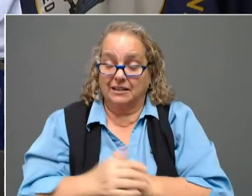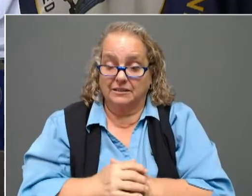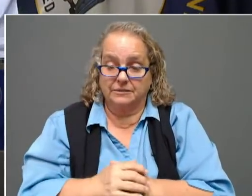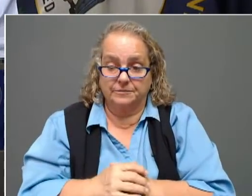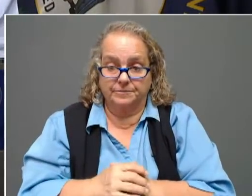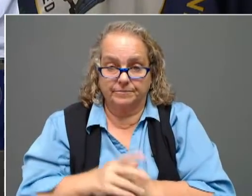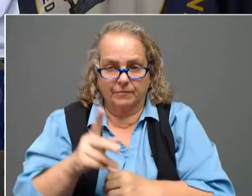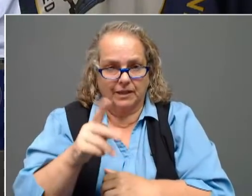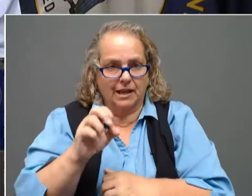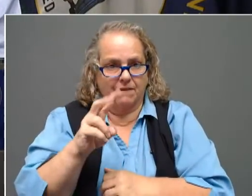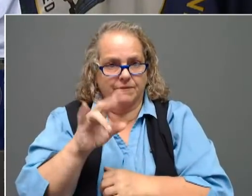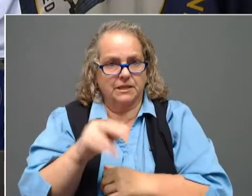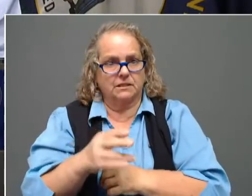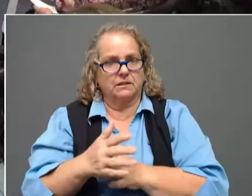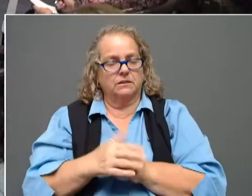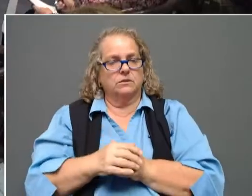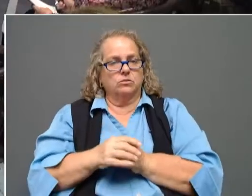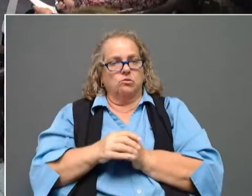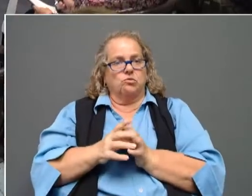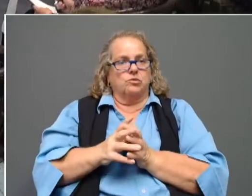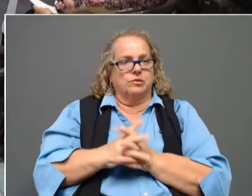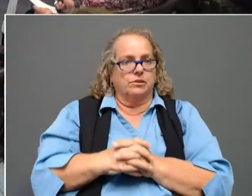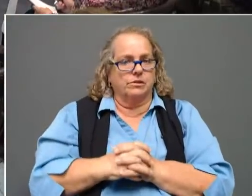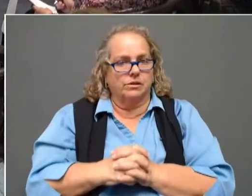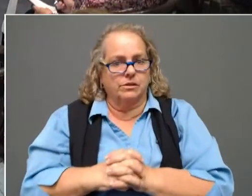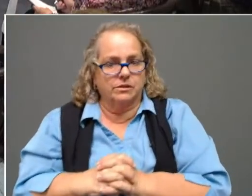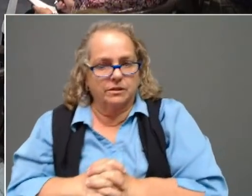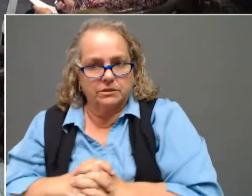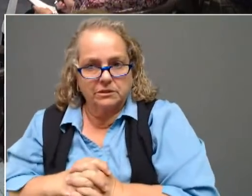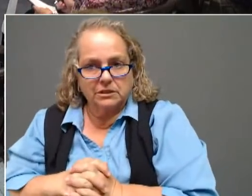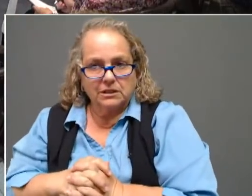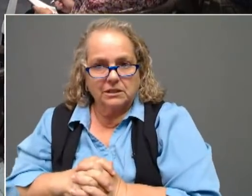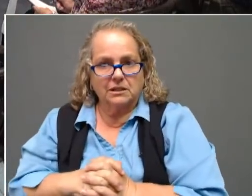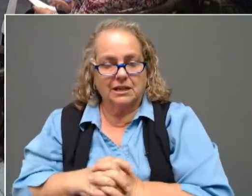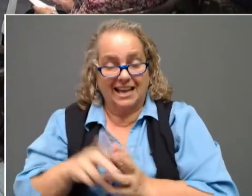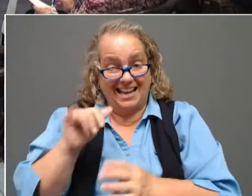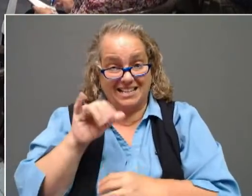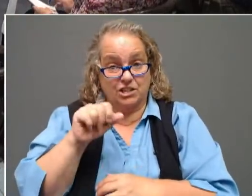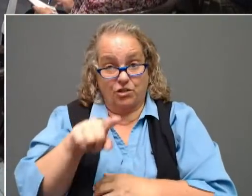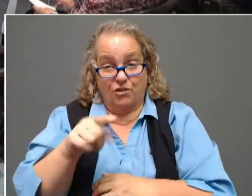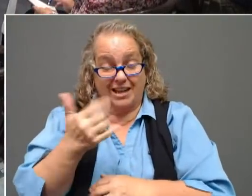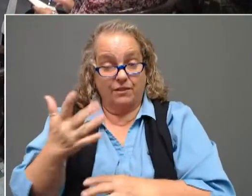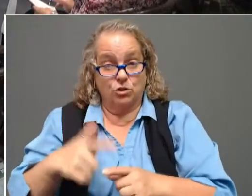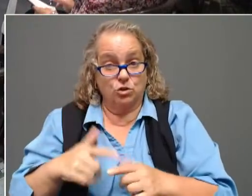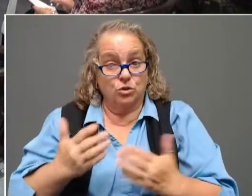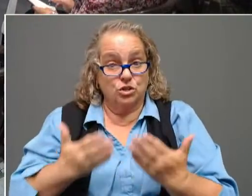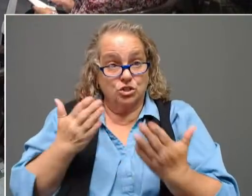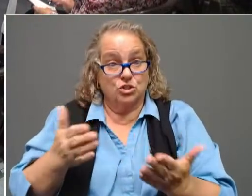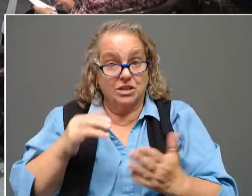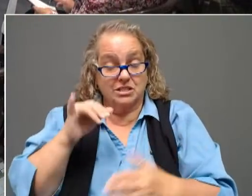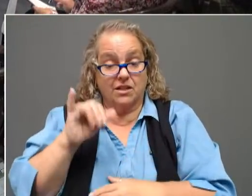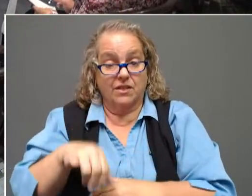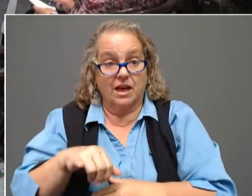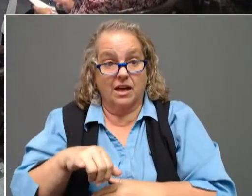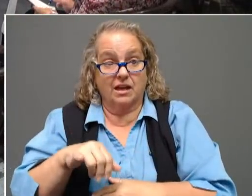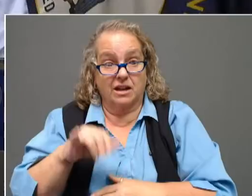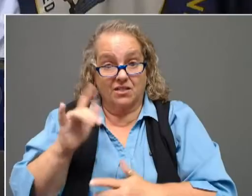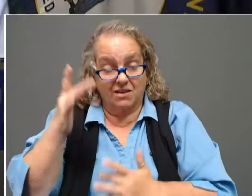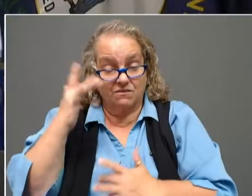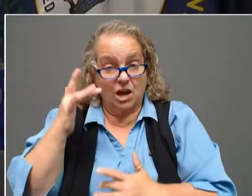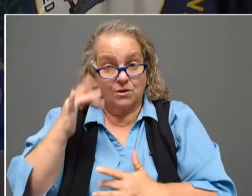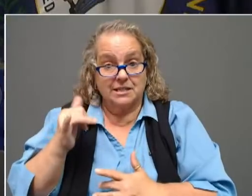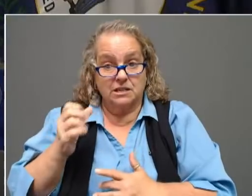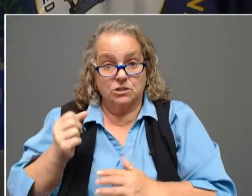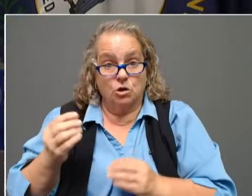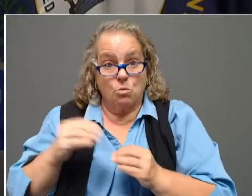I know the Delta variant is so new, that there's anything to suggest that this strain of the virus is more contagious